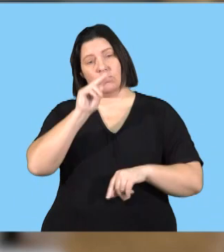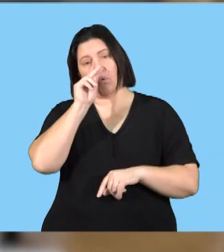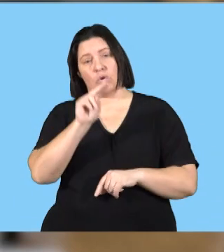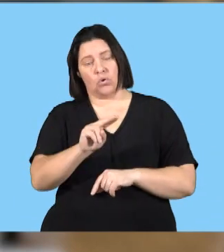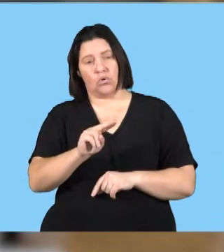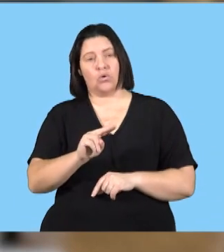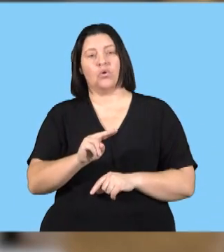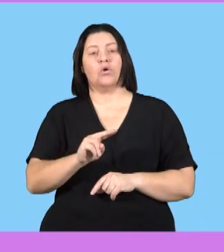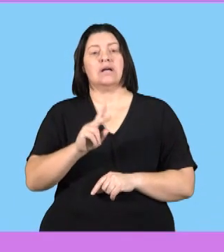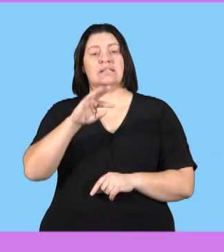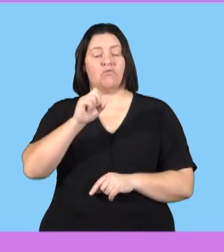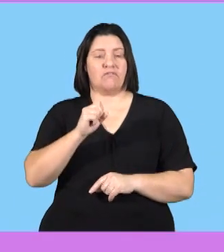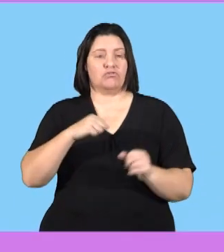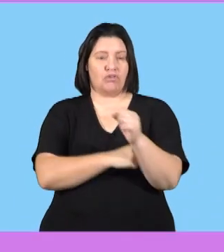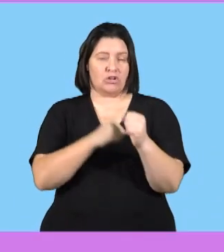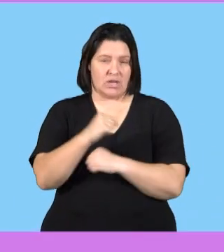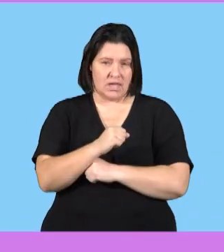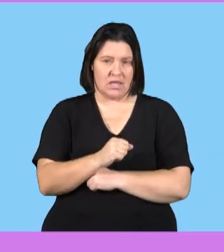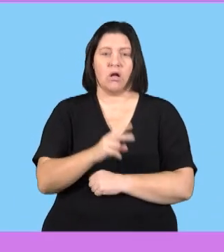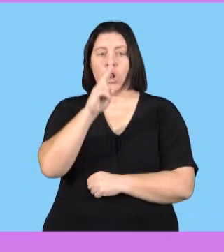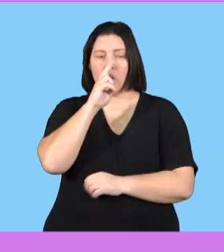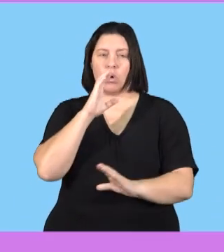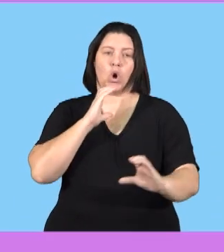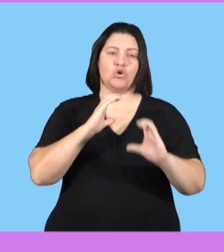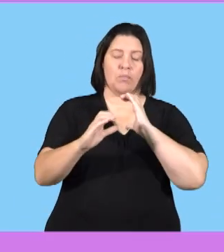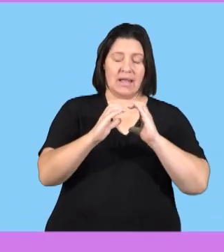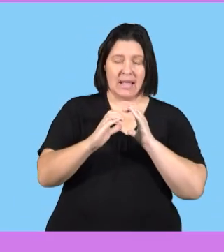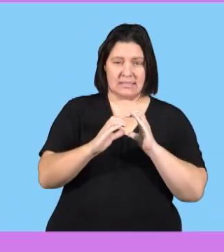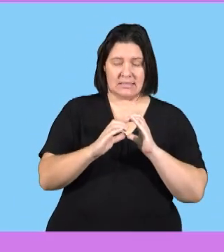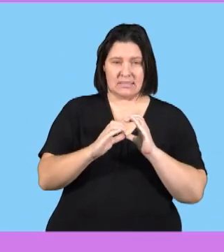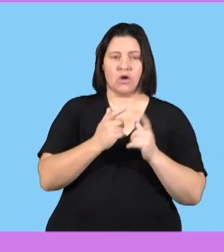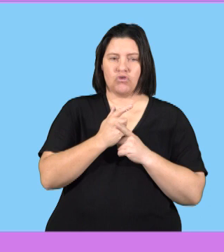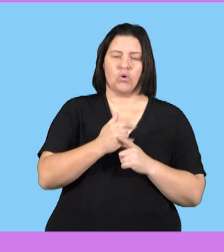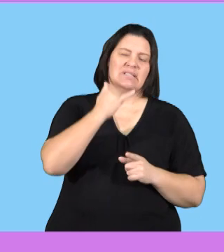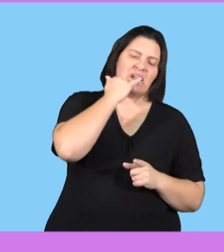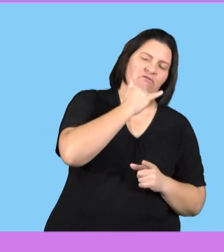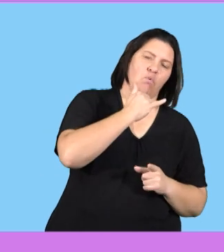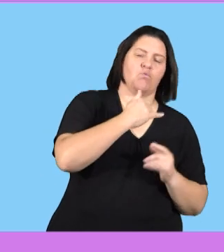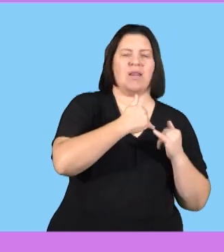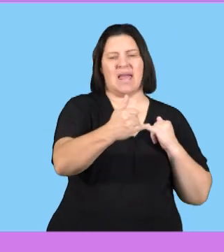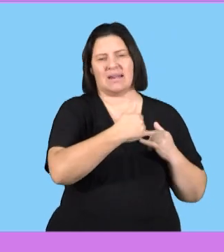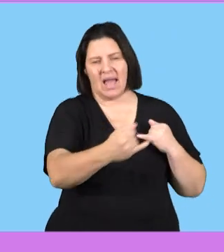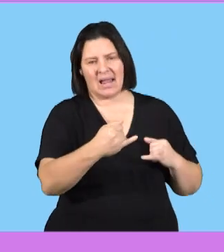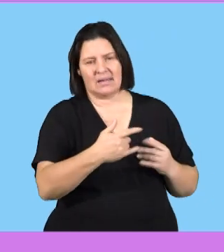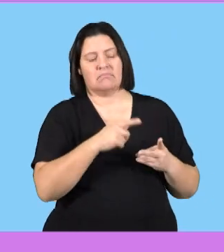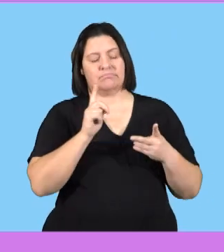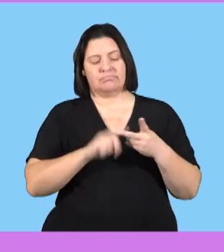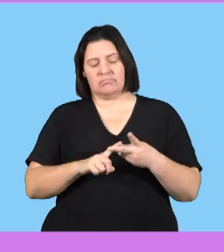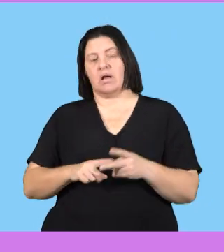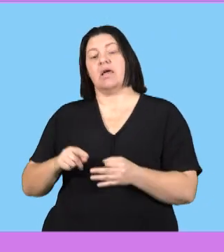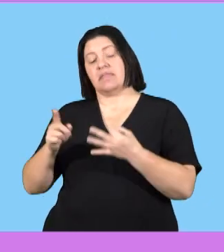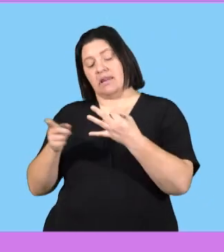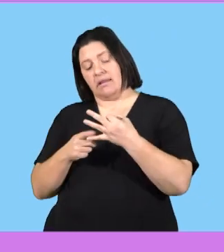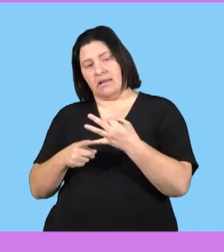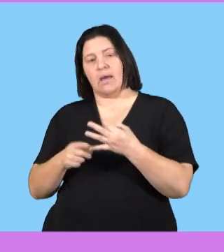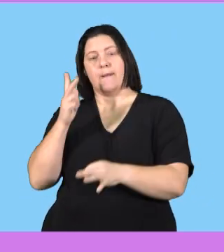lesson we looked at tariff structures, we looked at communication tariffs, that's your landline and cell phones. Thereafter we've looked